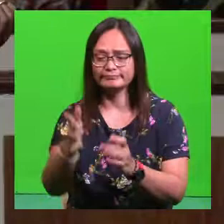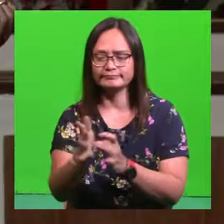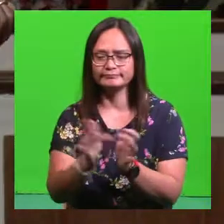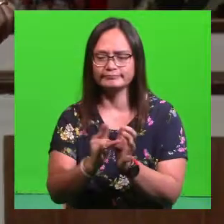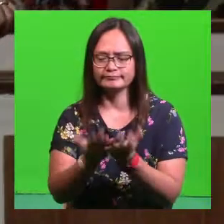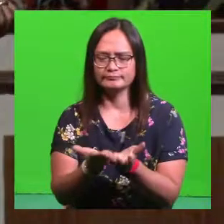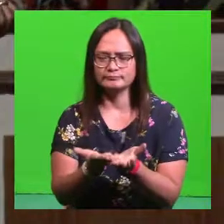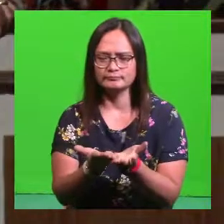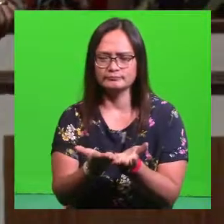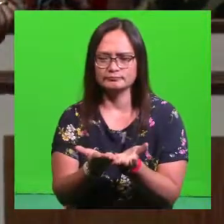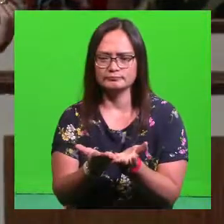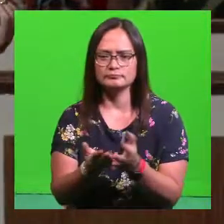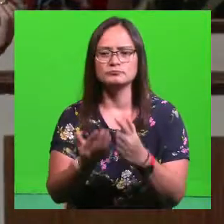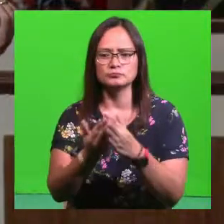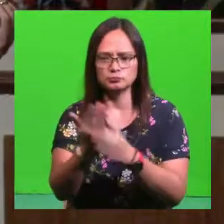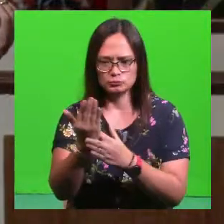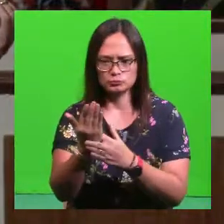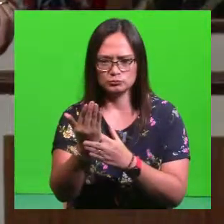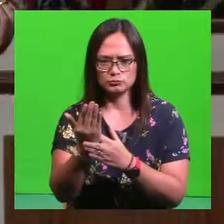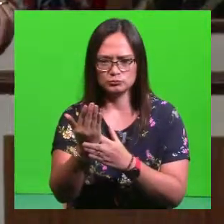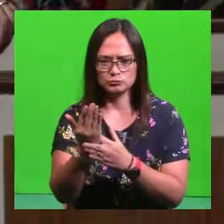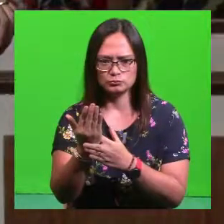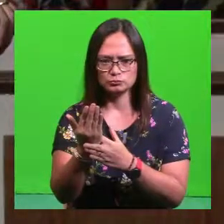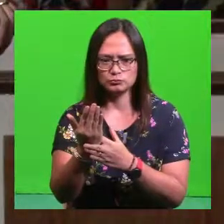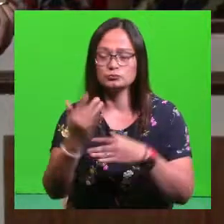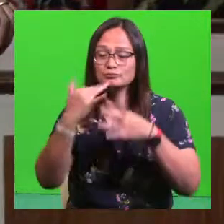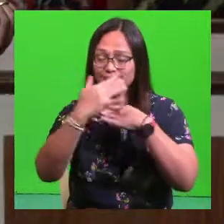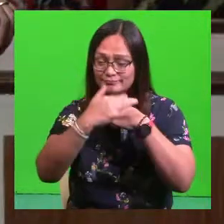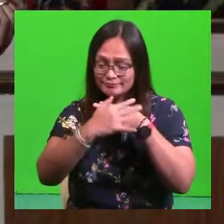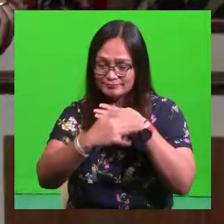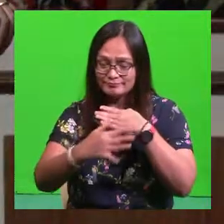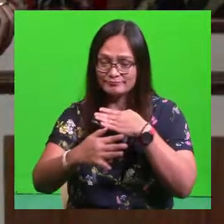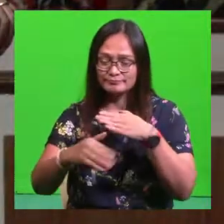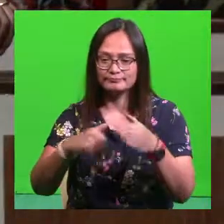kanyang bumuhos na dugo, in